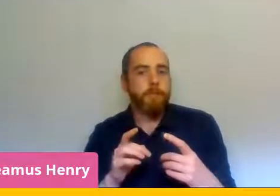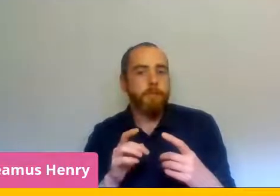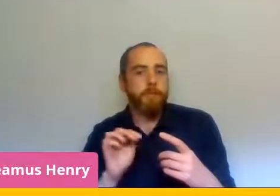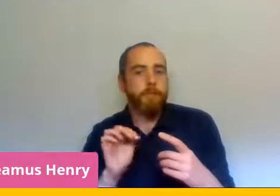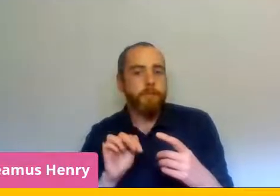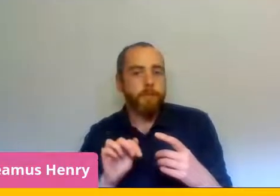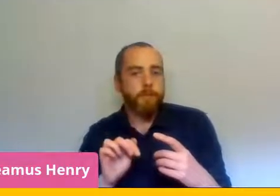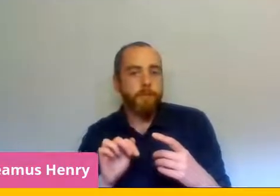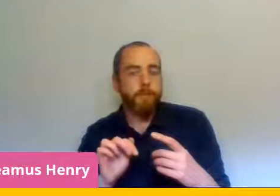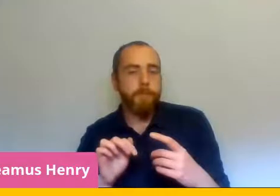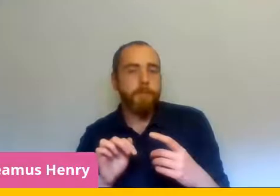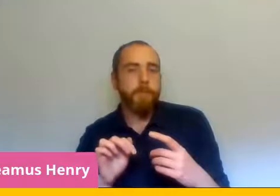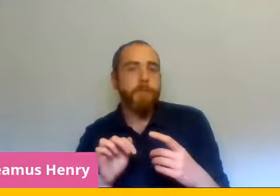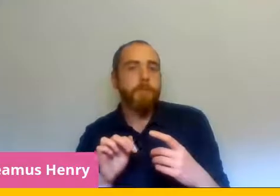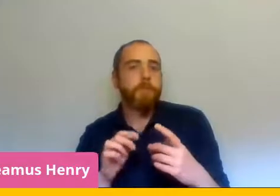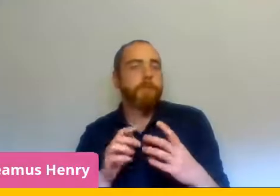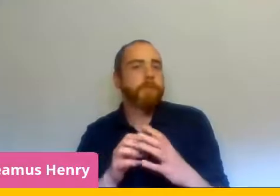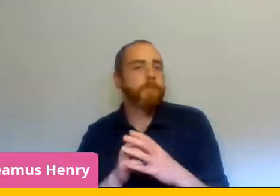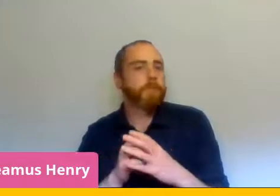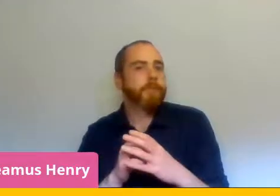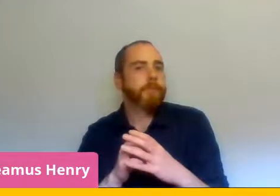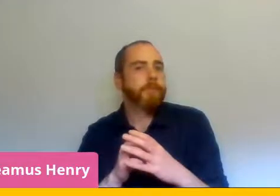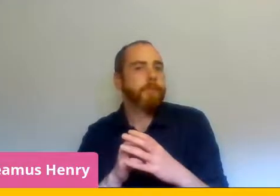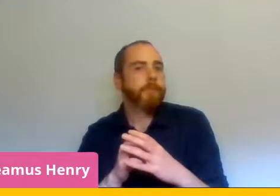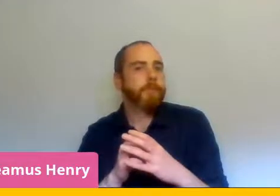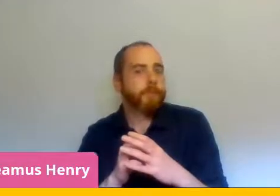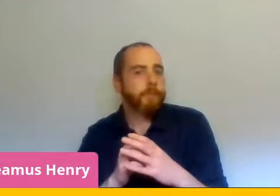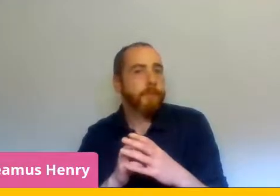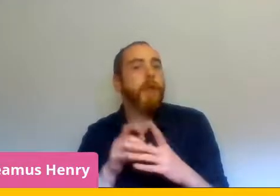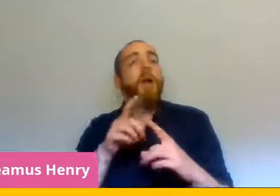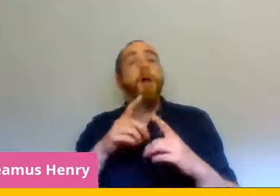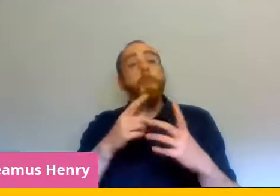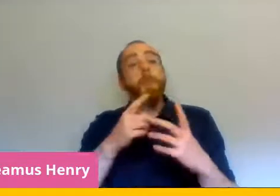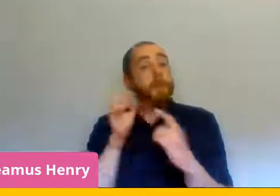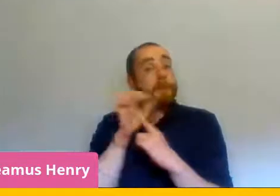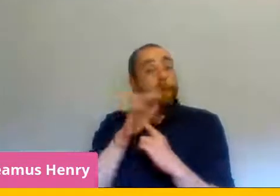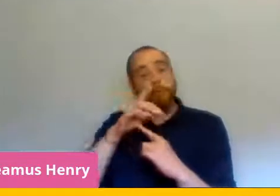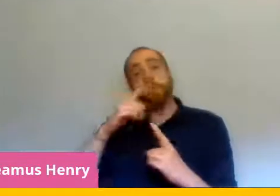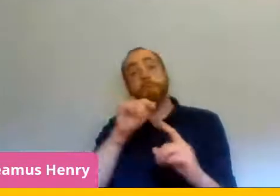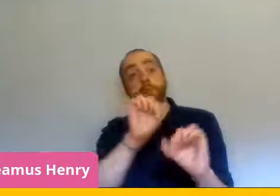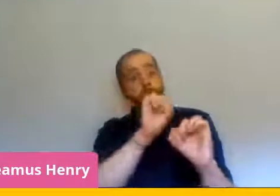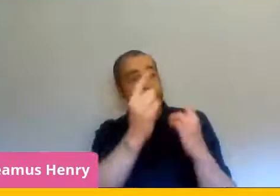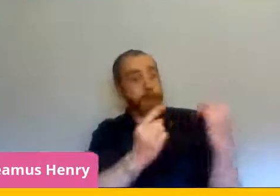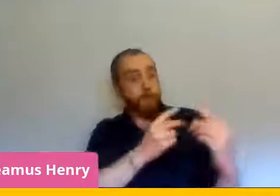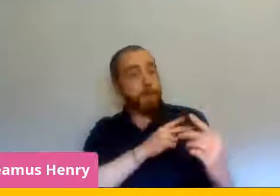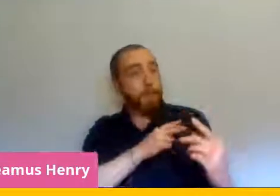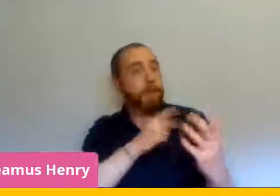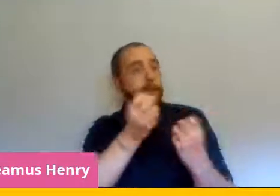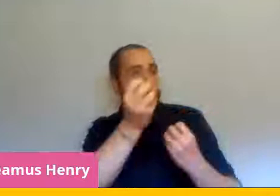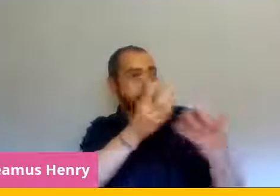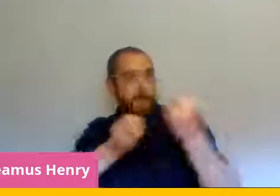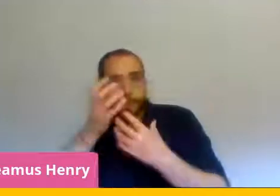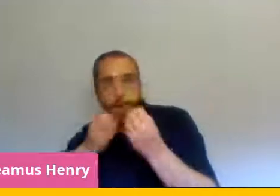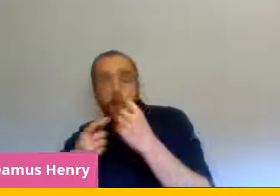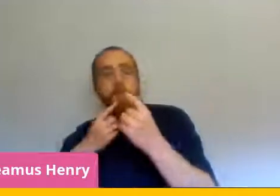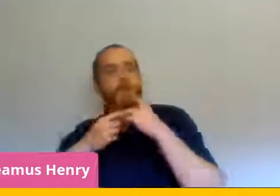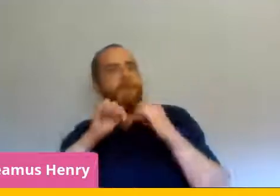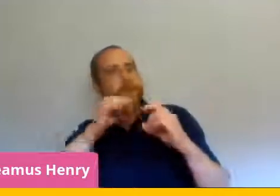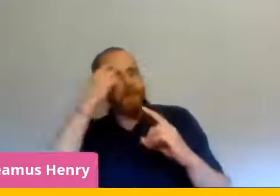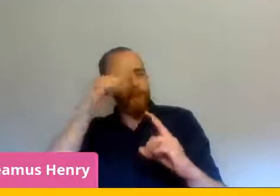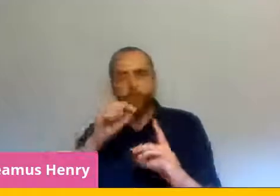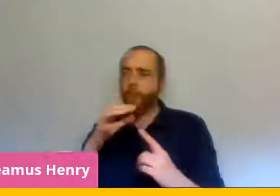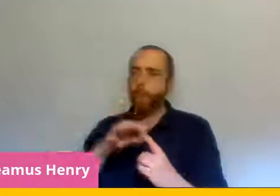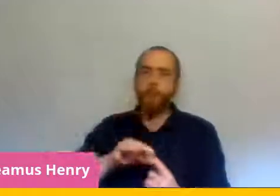list, which is one way you communicate, and also get in touch with me about things that you would like me to take forward on your